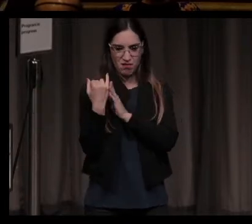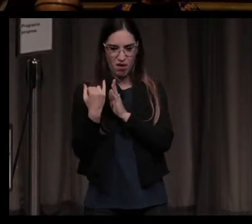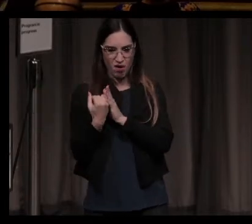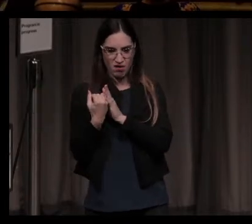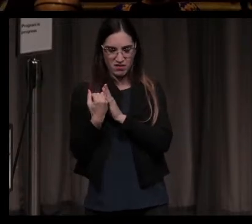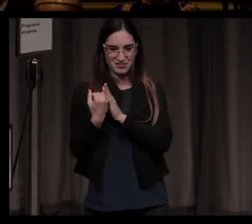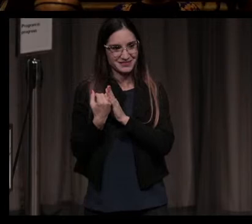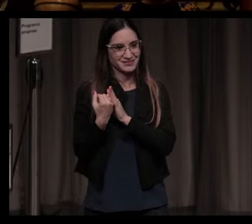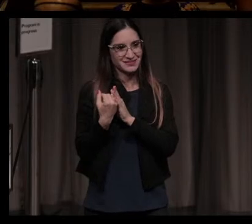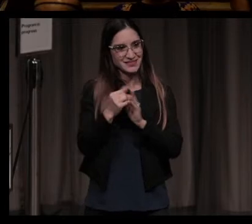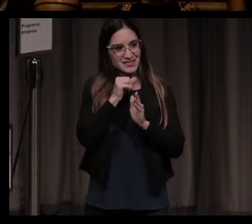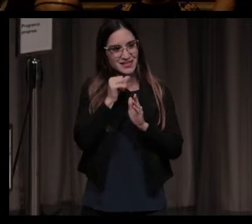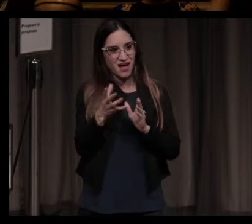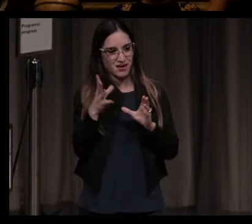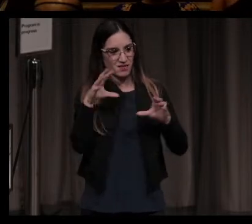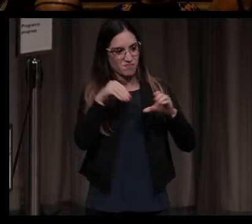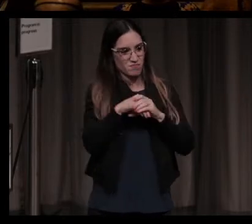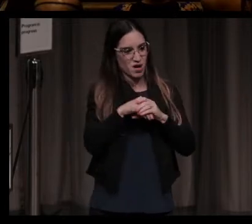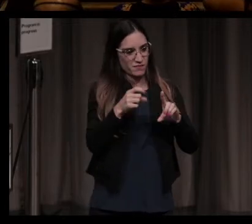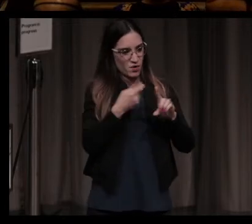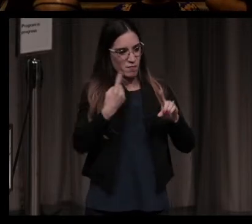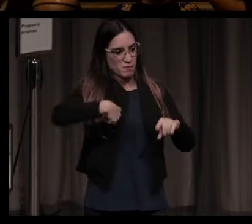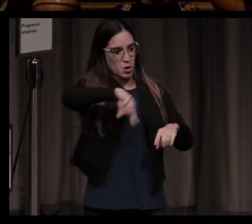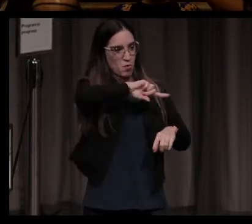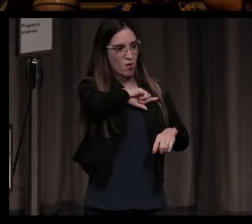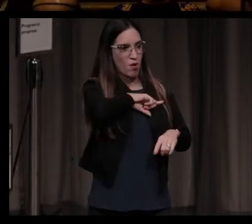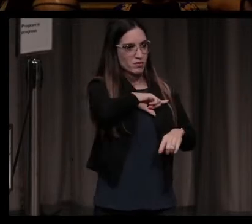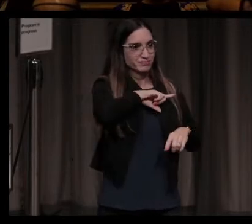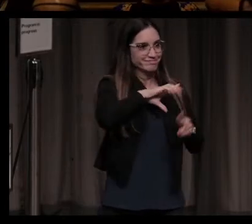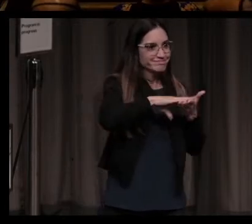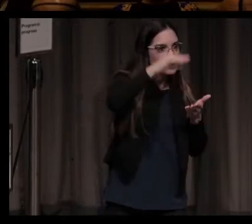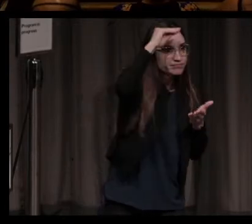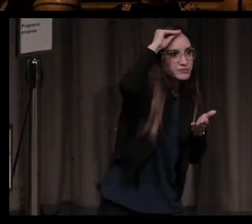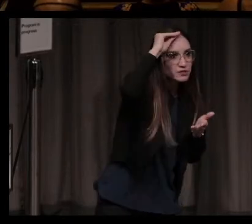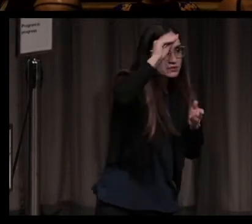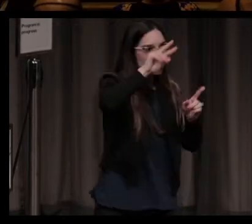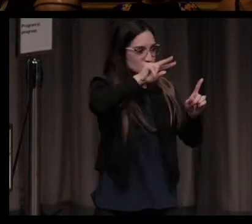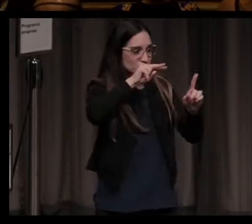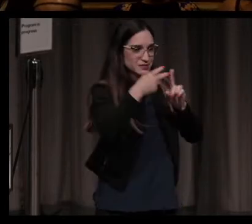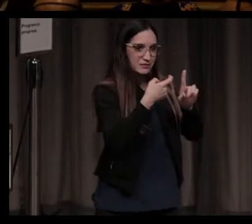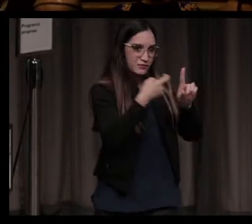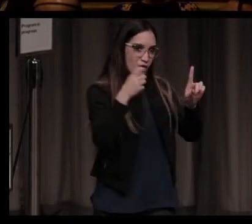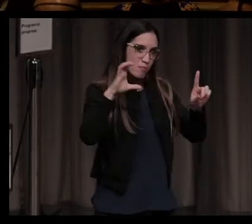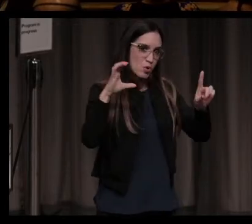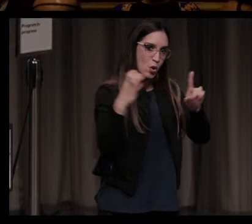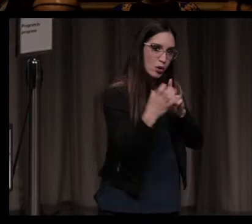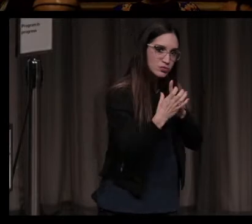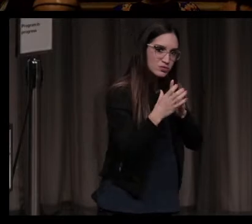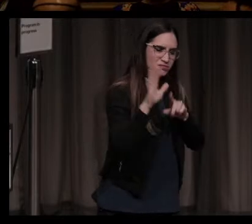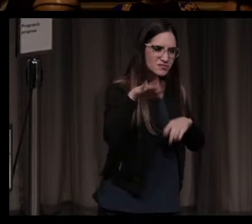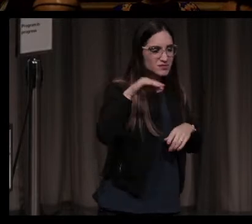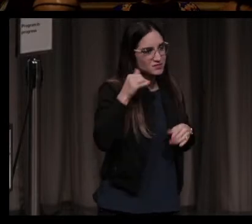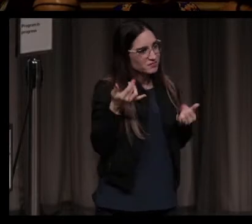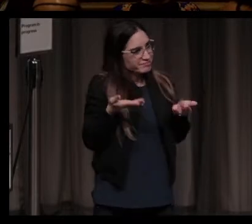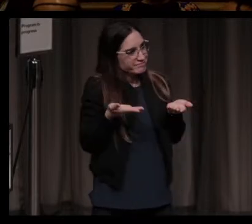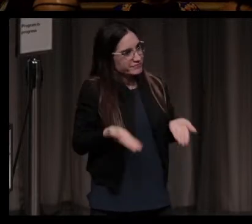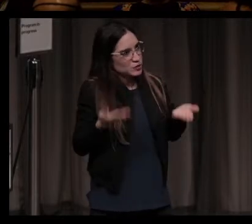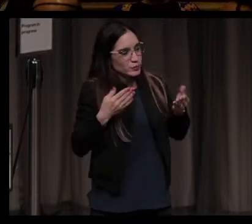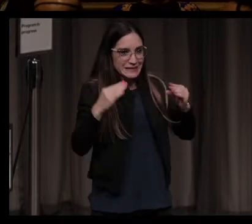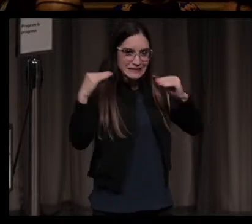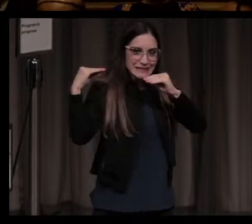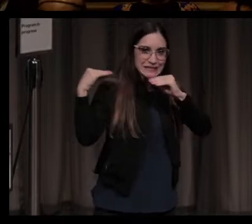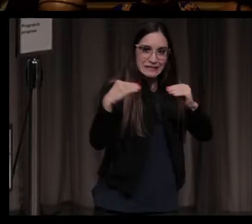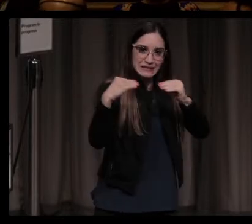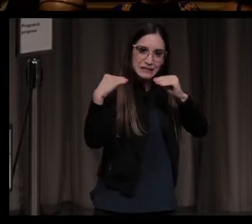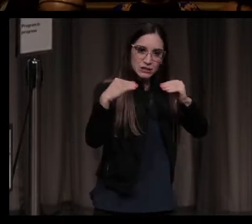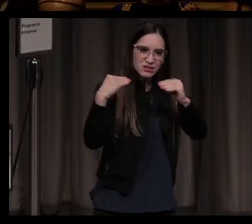from the context of our own knowledge systems and what visual culture means to us beyond what the Western world describes as, I don't